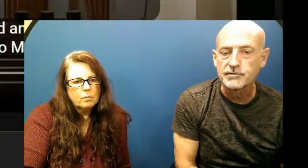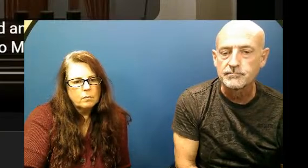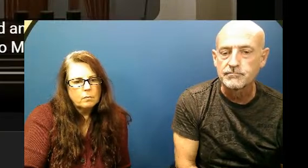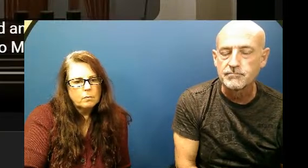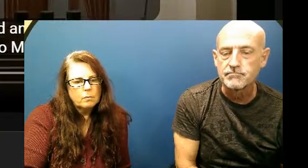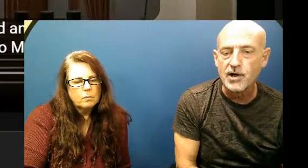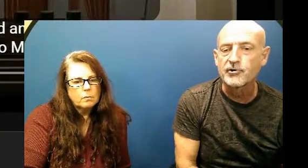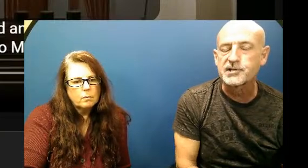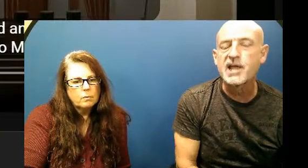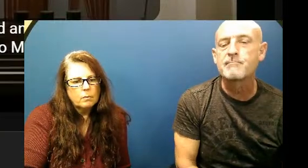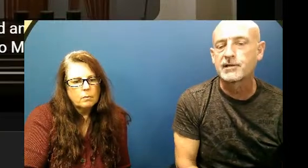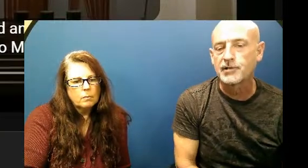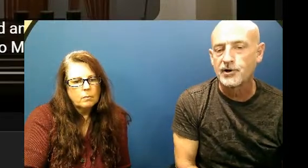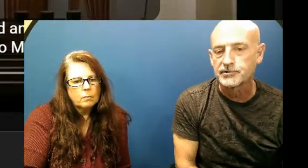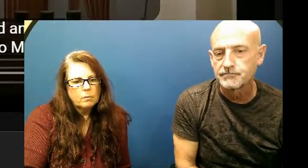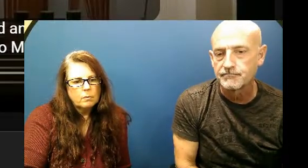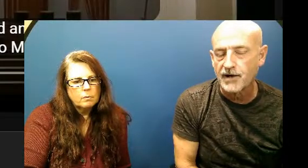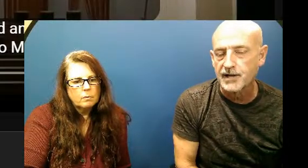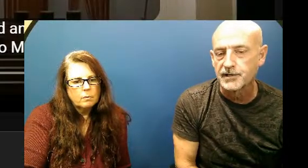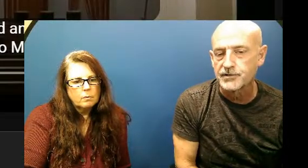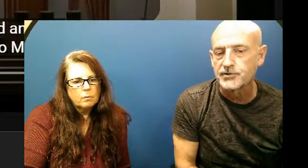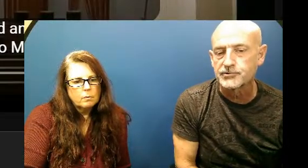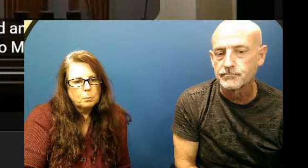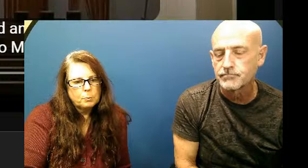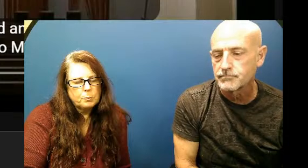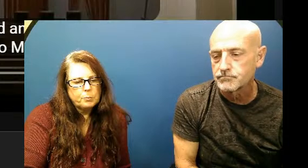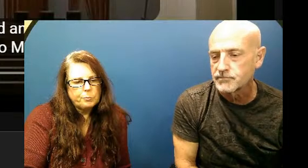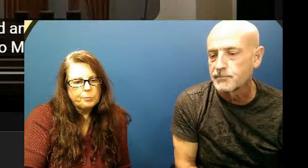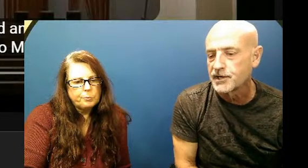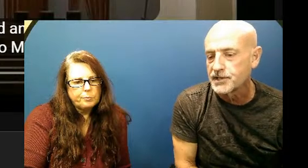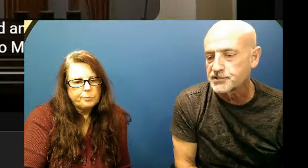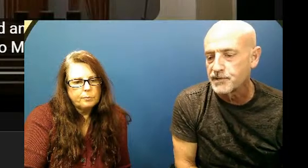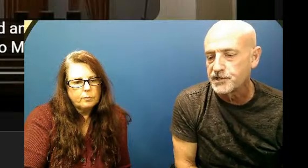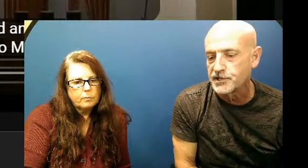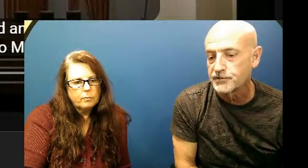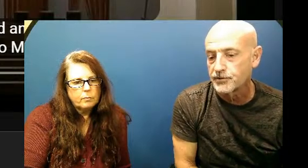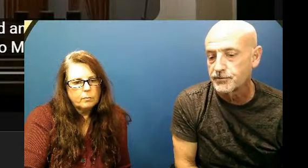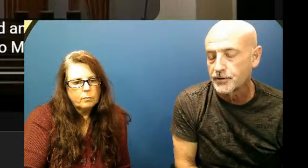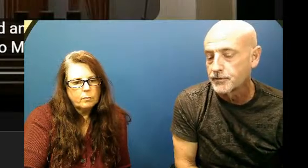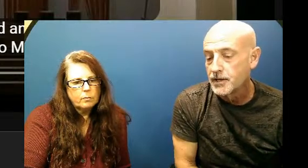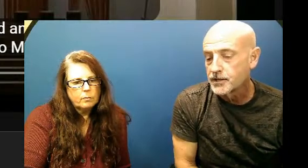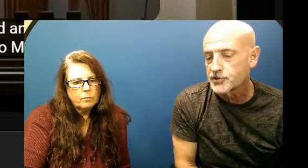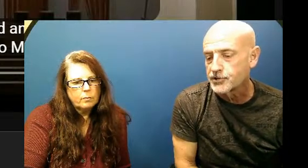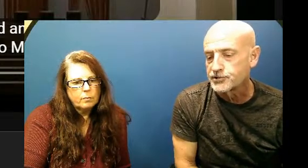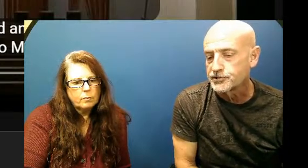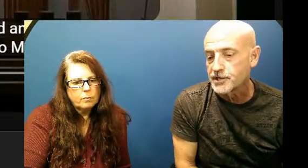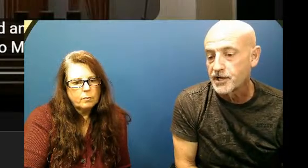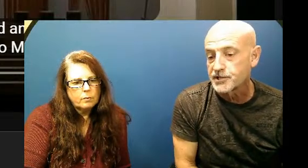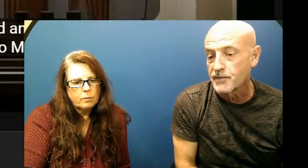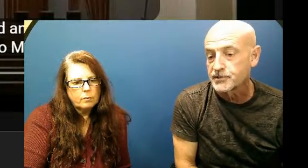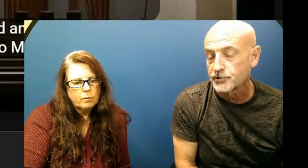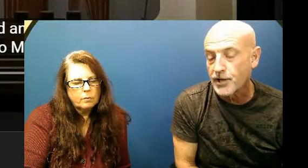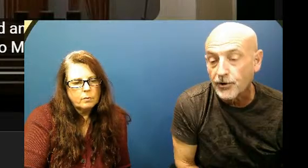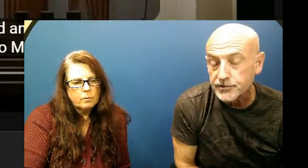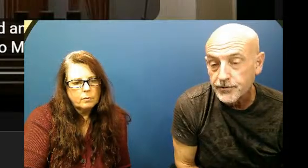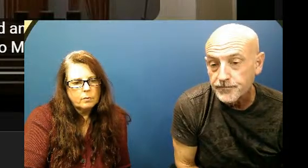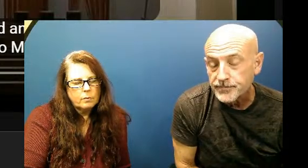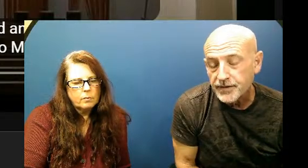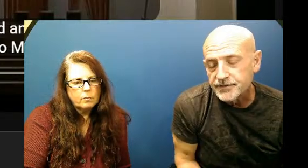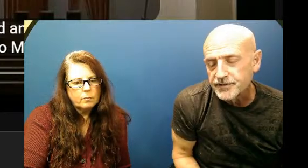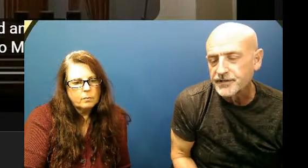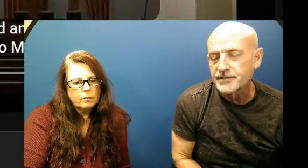the Congress can make laws violating those, limiting that speech, even though the Constitution says shall make no